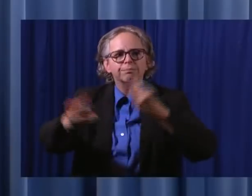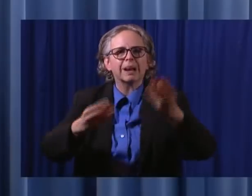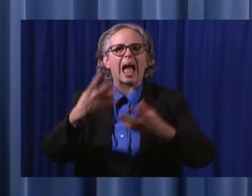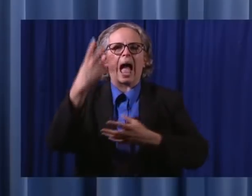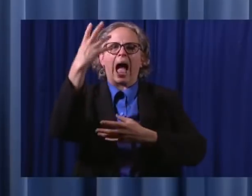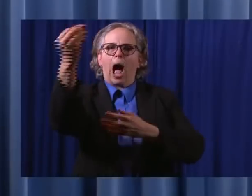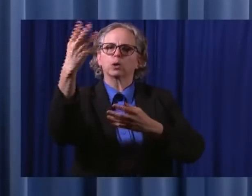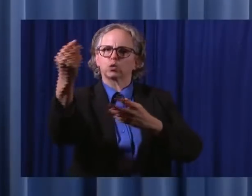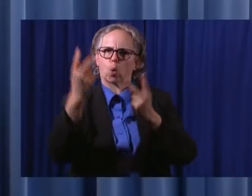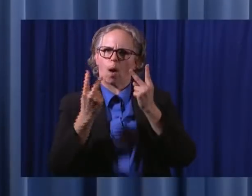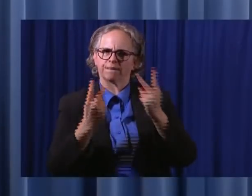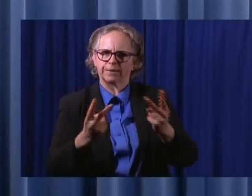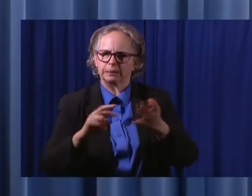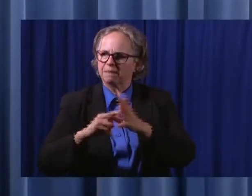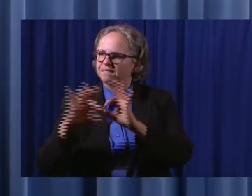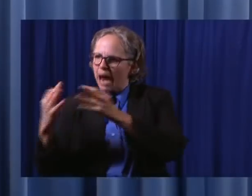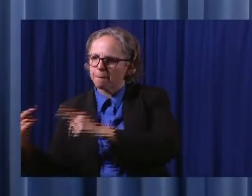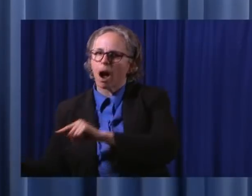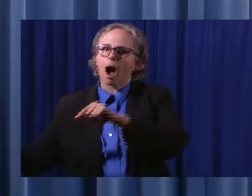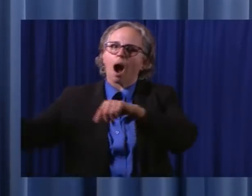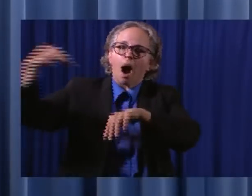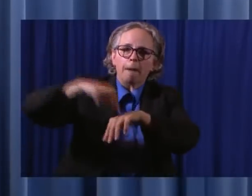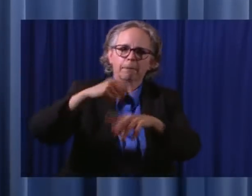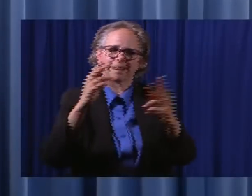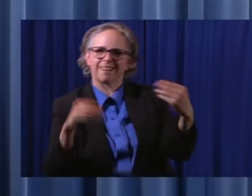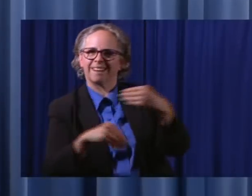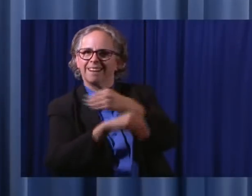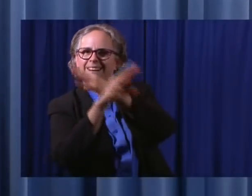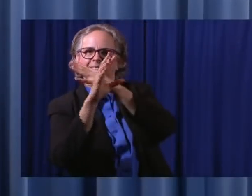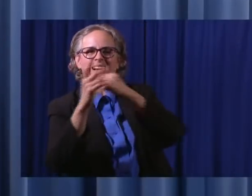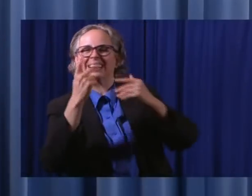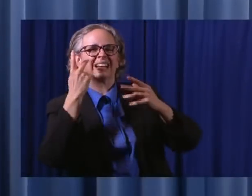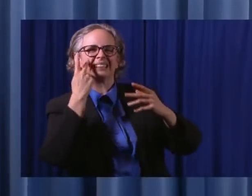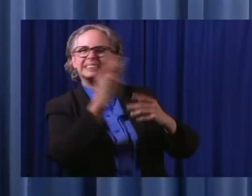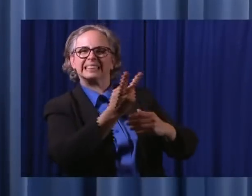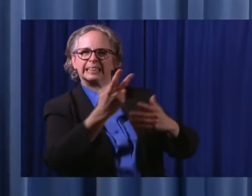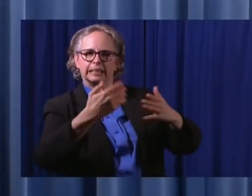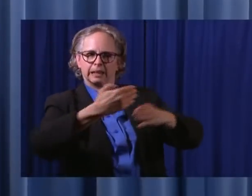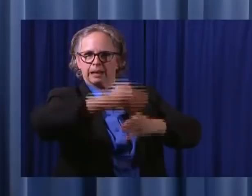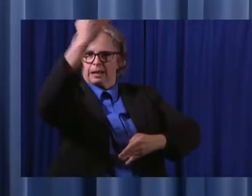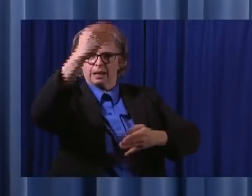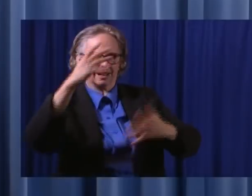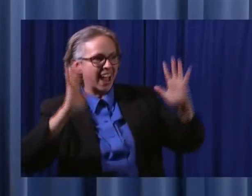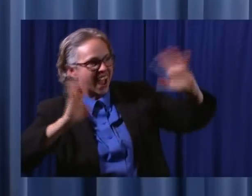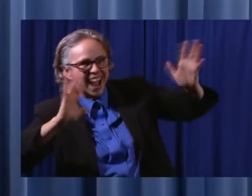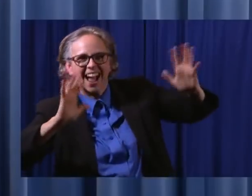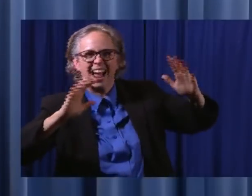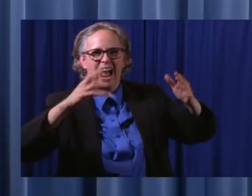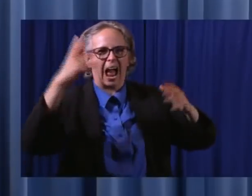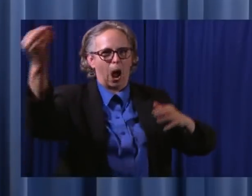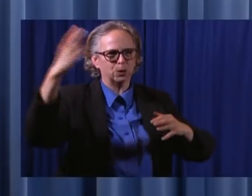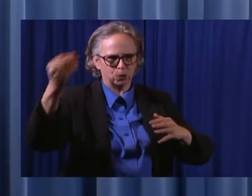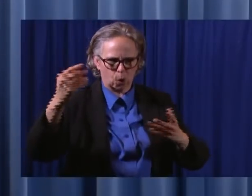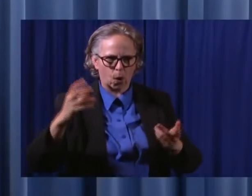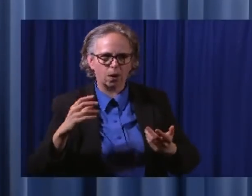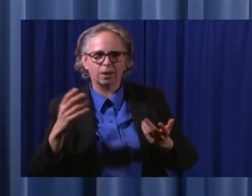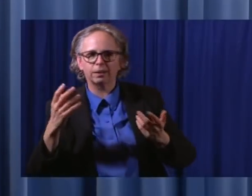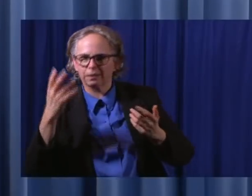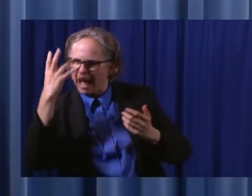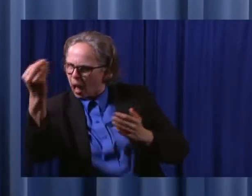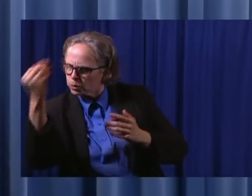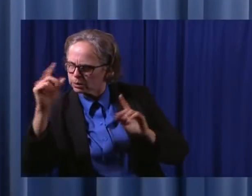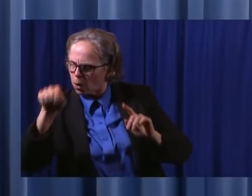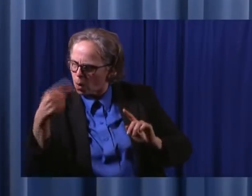talked to people who are visiting their family members, and I look forward to going to see shortly. Fran and I do our